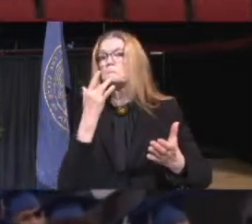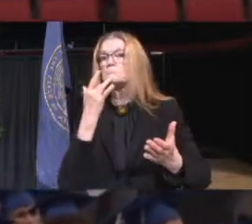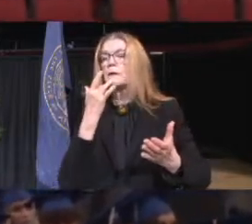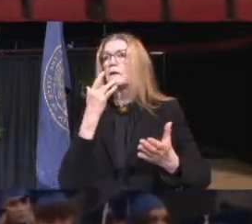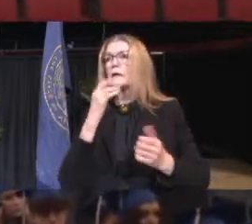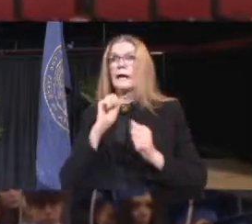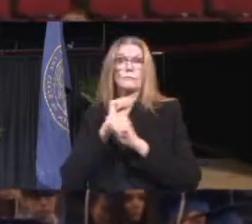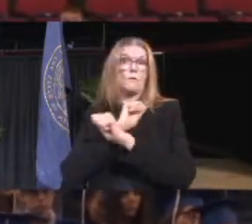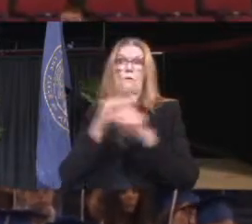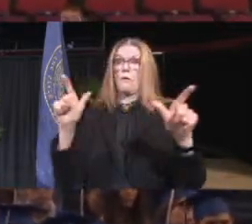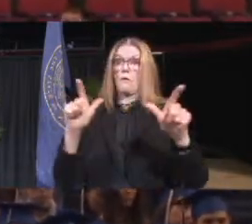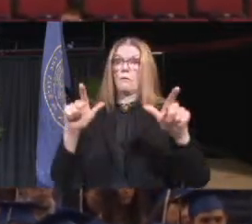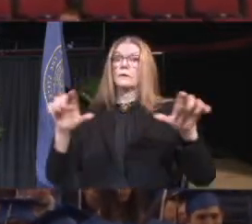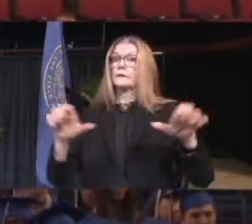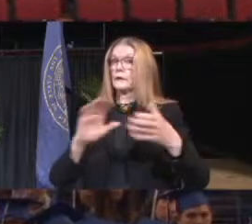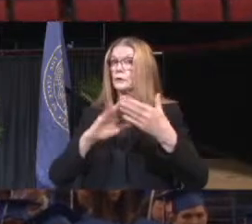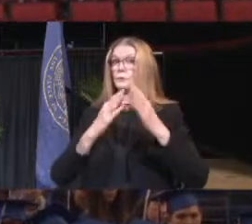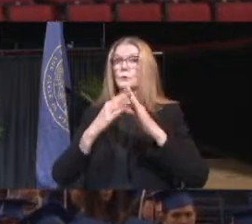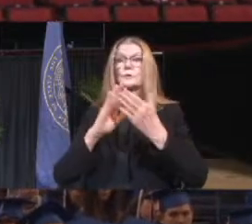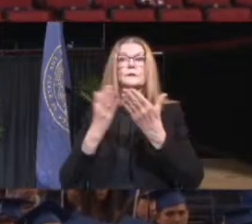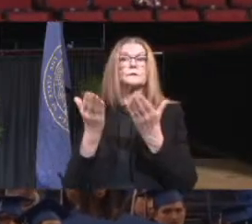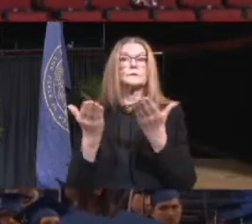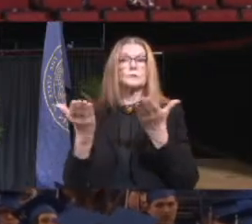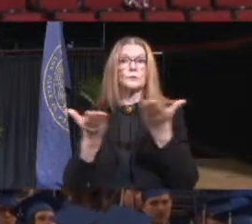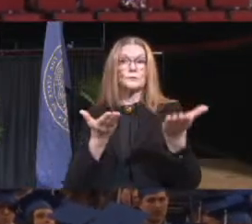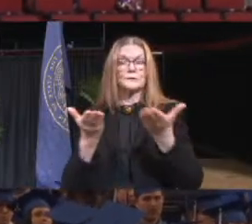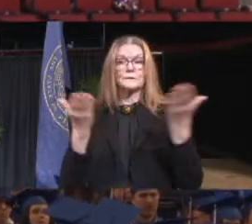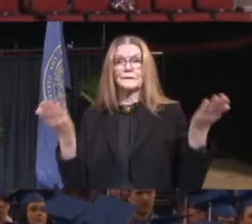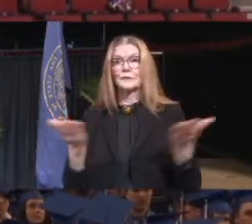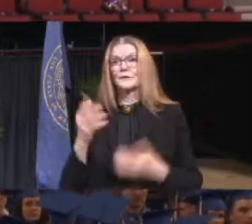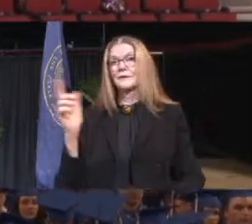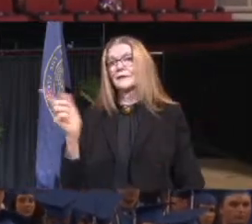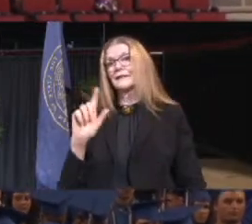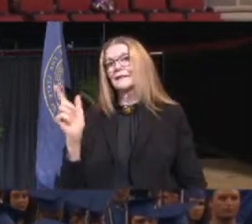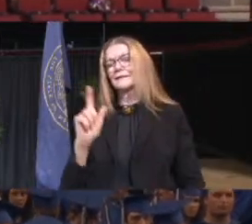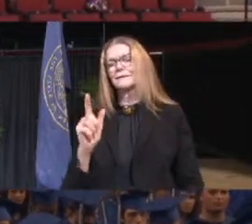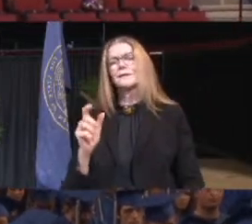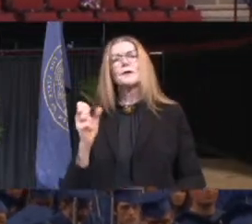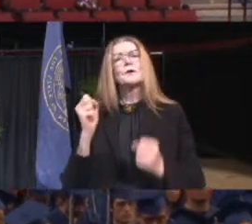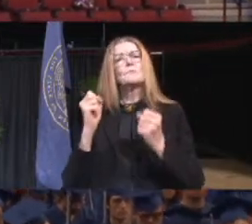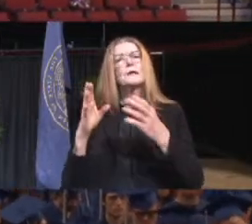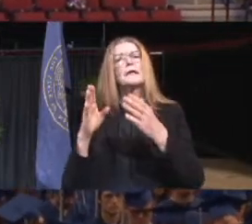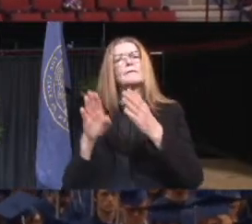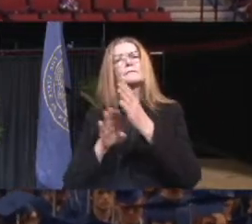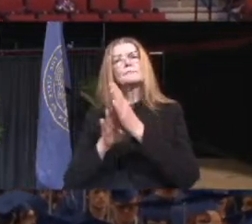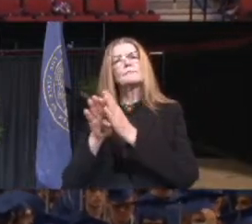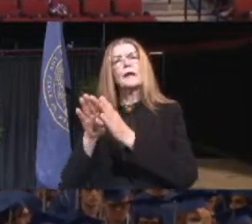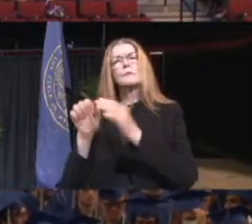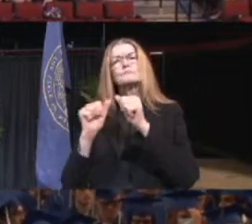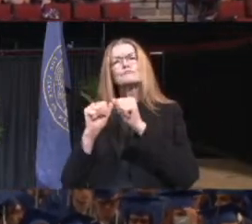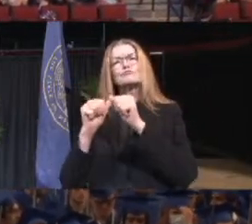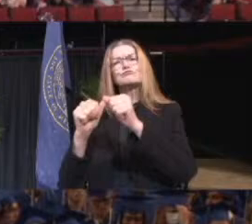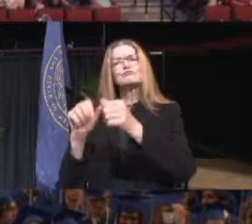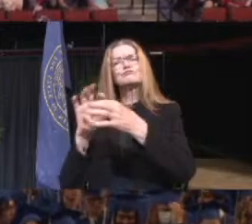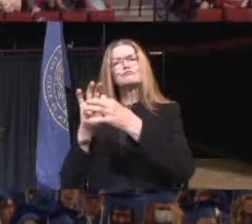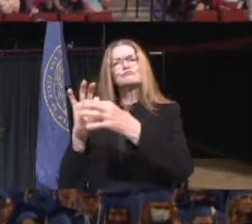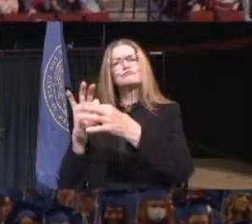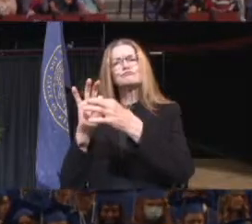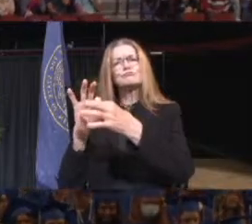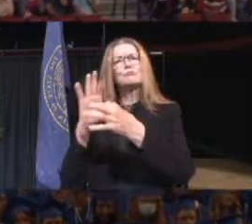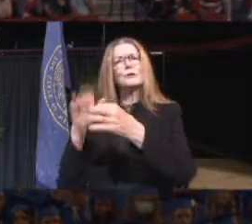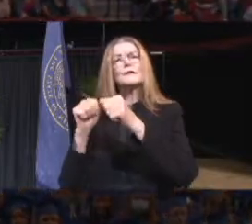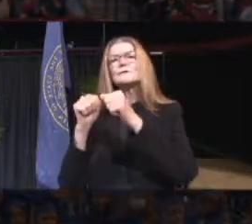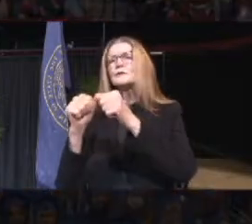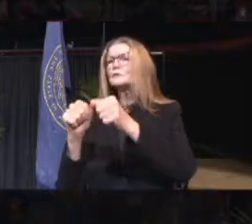community service for Lincoln. Many of them have created lasting relationships which will continue to develop over the next years